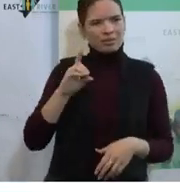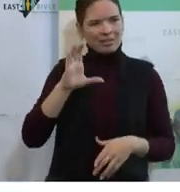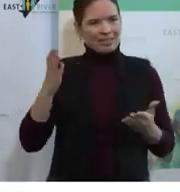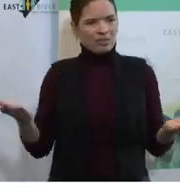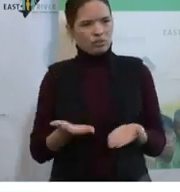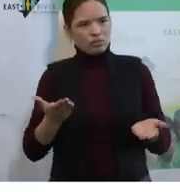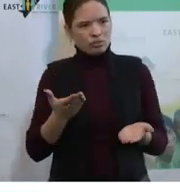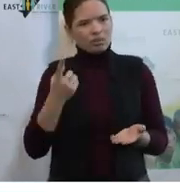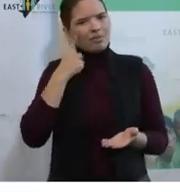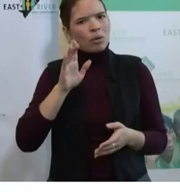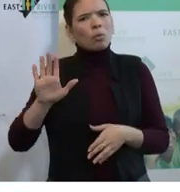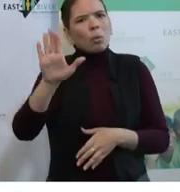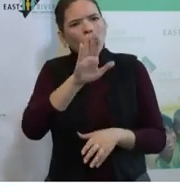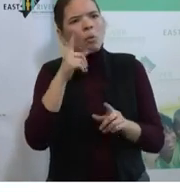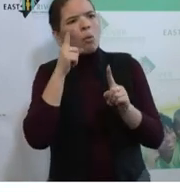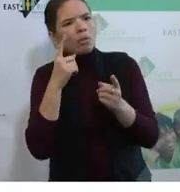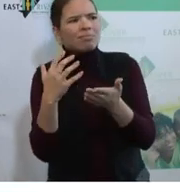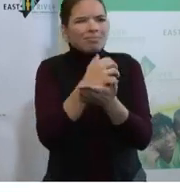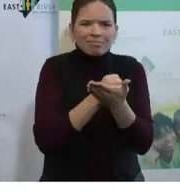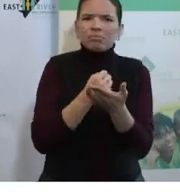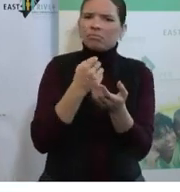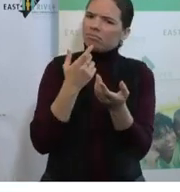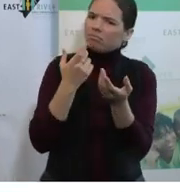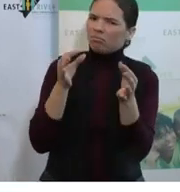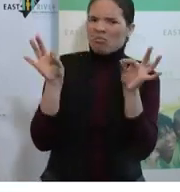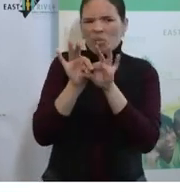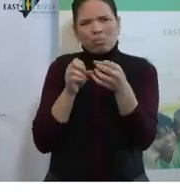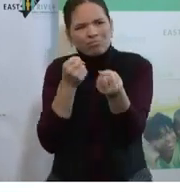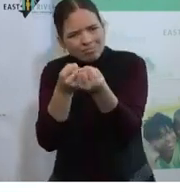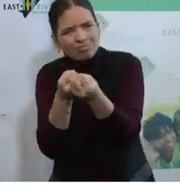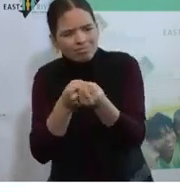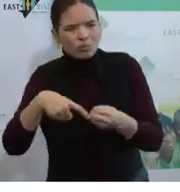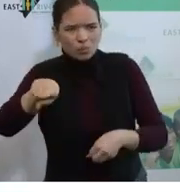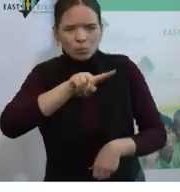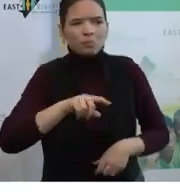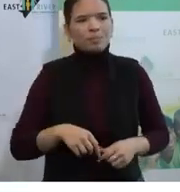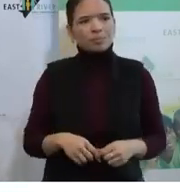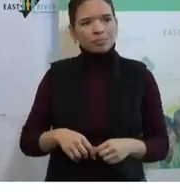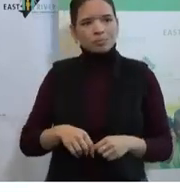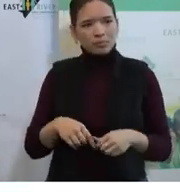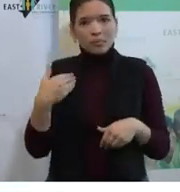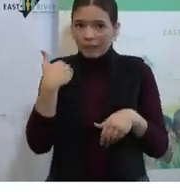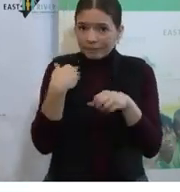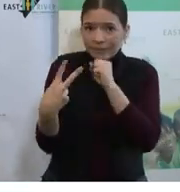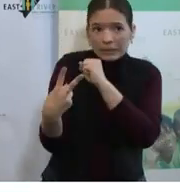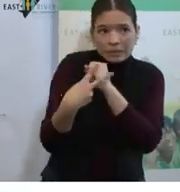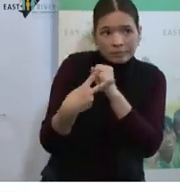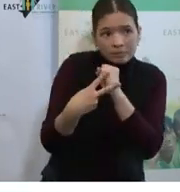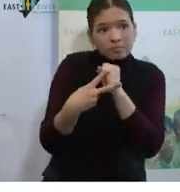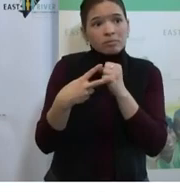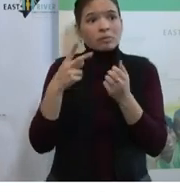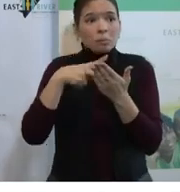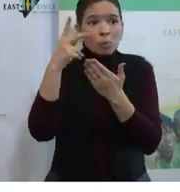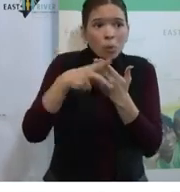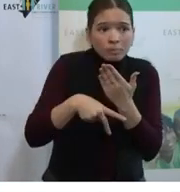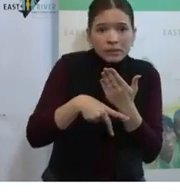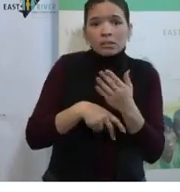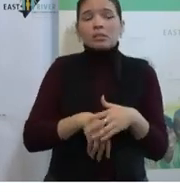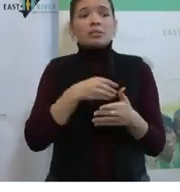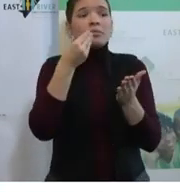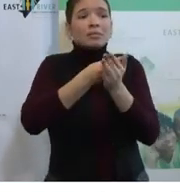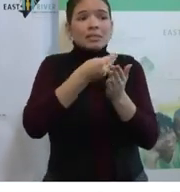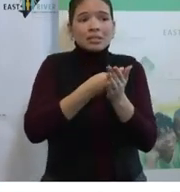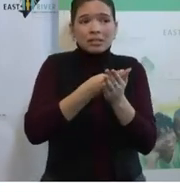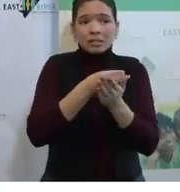D.C. Opportunity Accounts Program, which is a 4-to-1 match savings program, our Financially Fit D.C. program, which assists you with